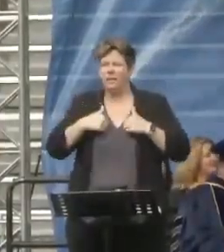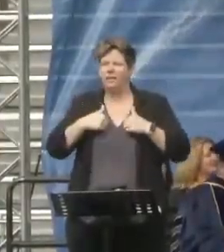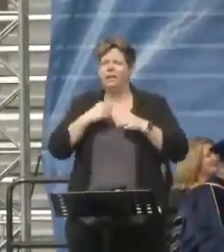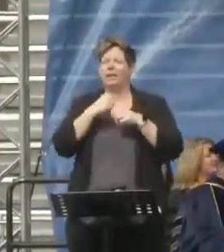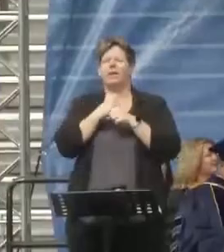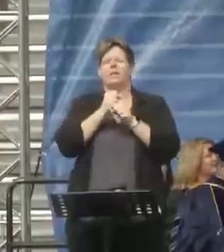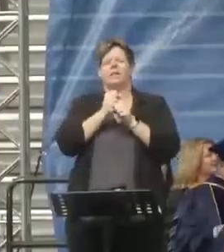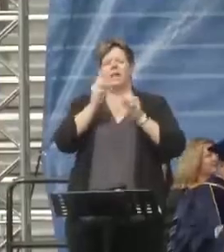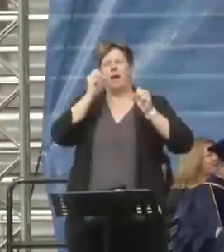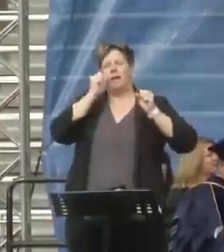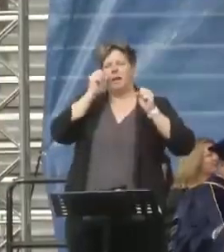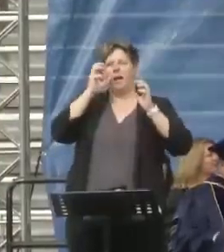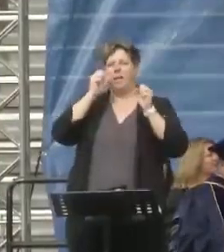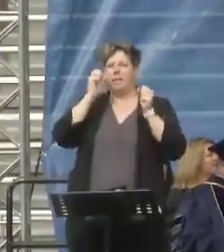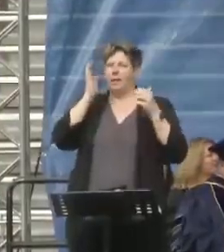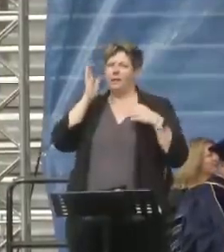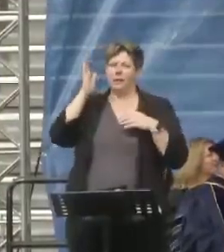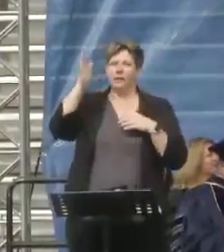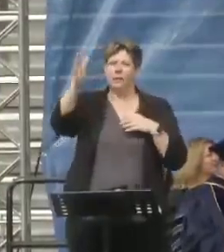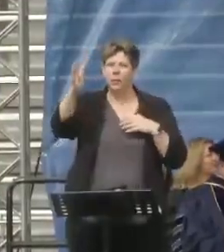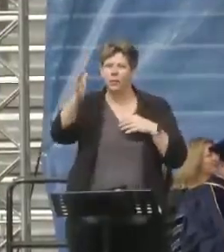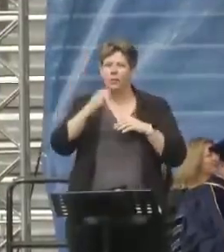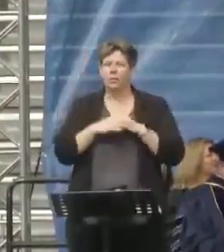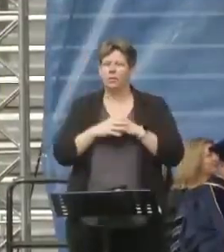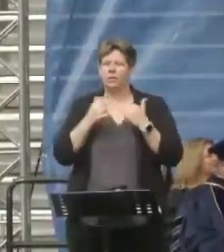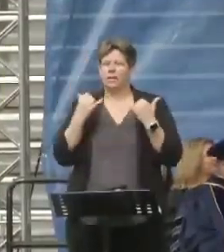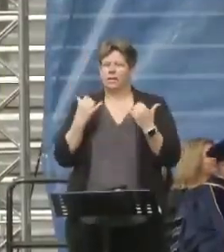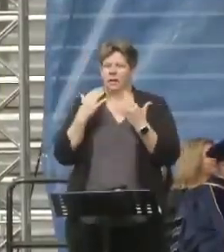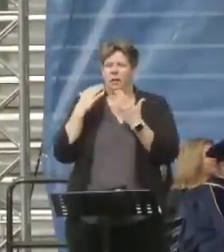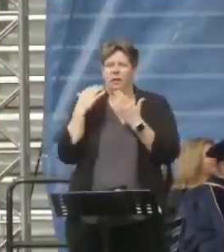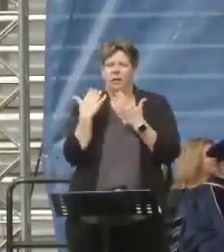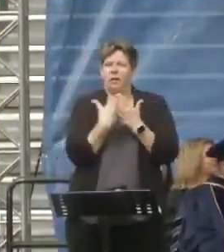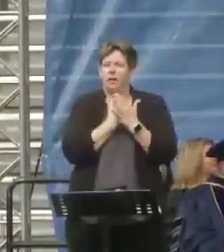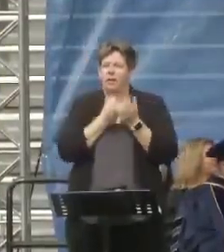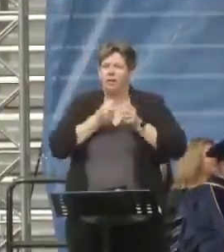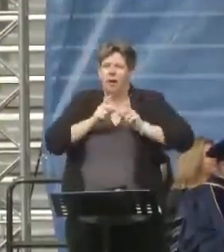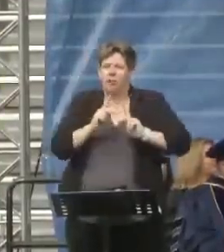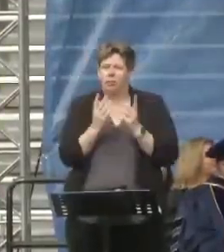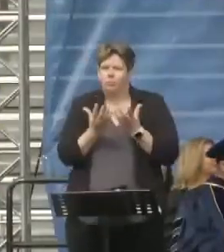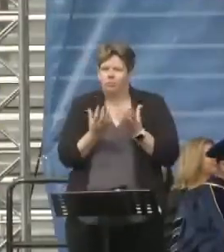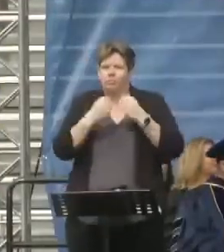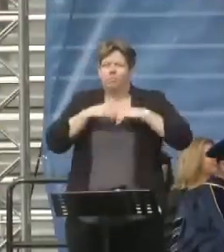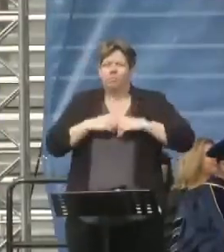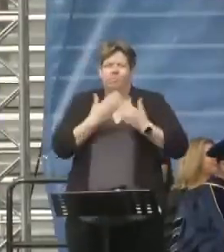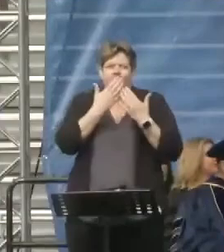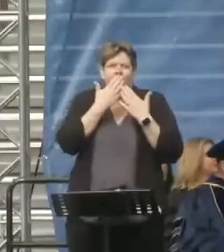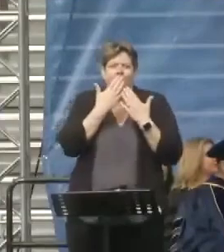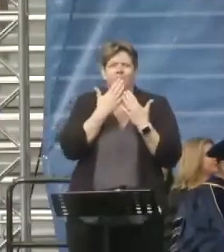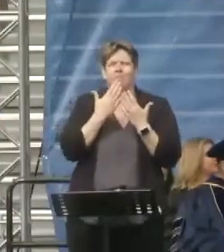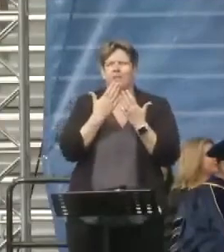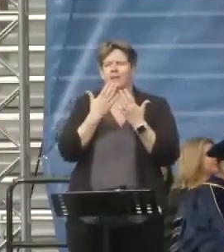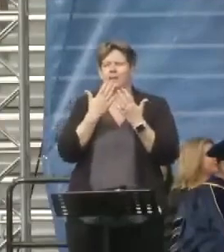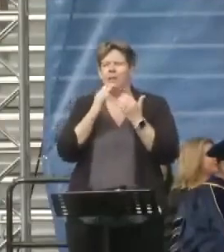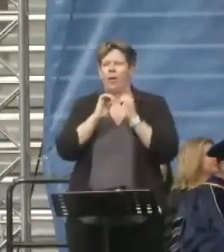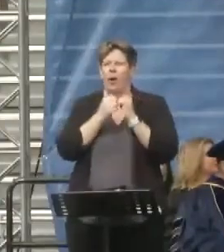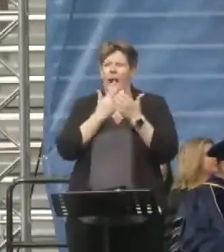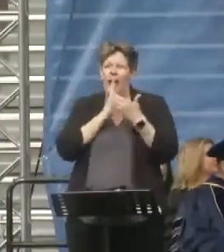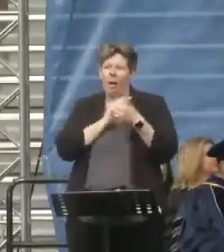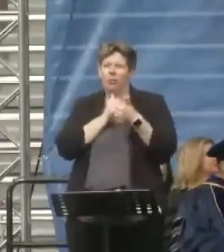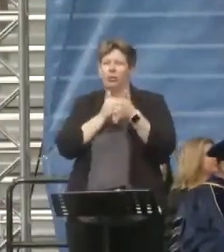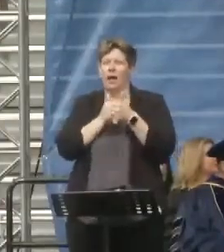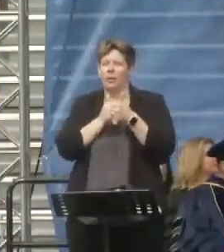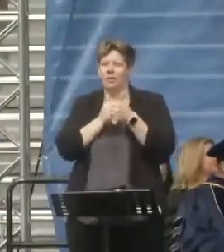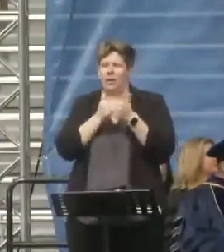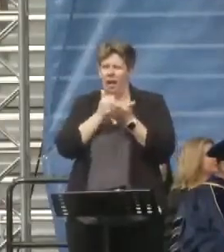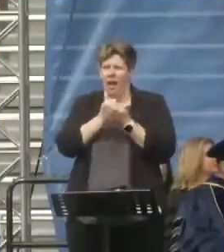an extraordinary destiny. Take this opportunity and seize it with joy and gratitude for the way hardship has prepared you